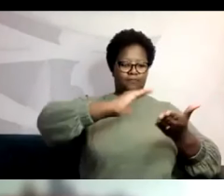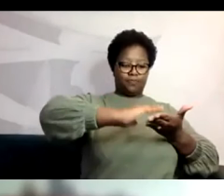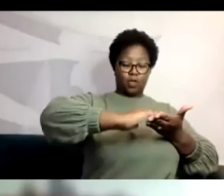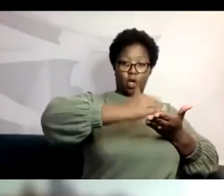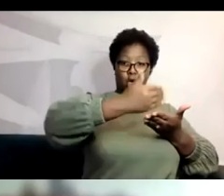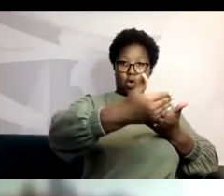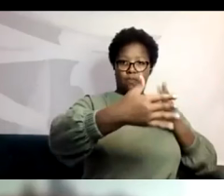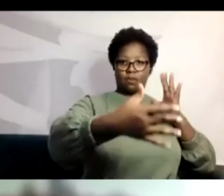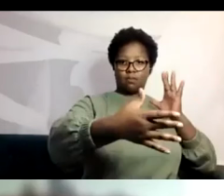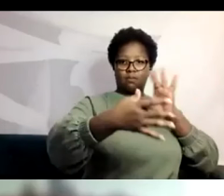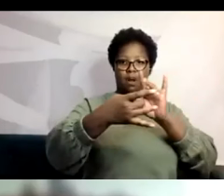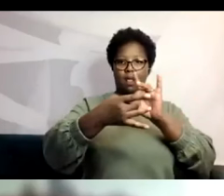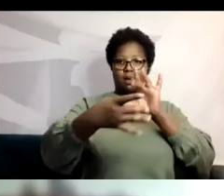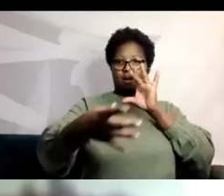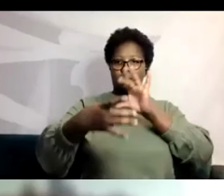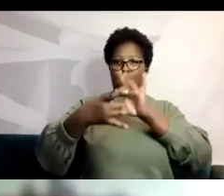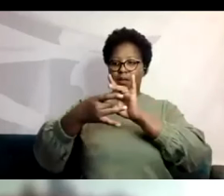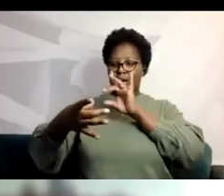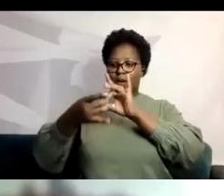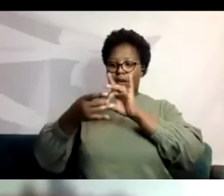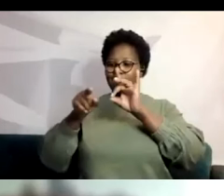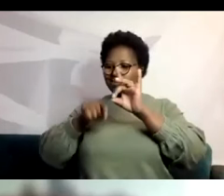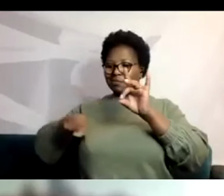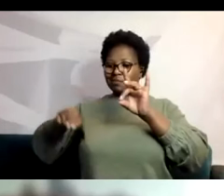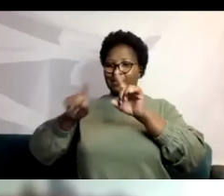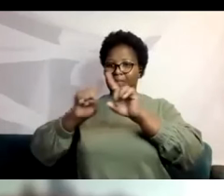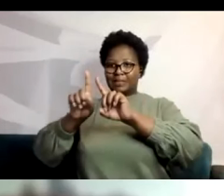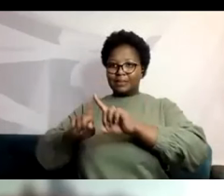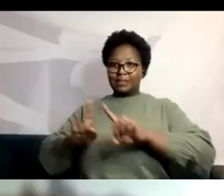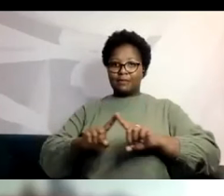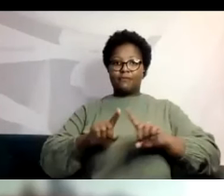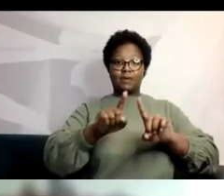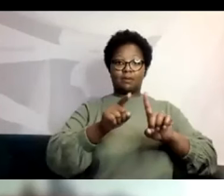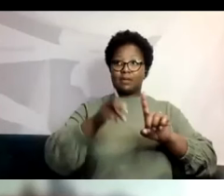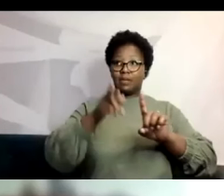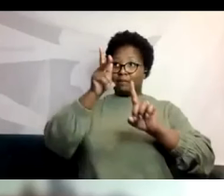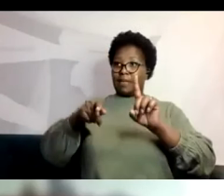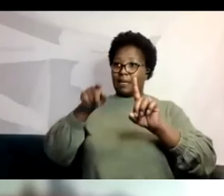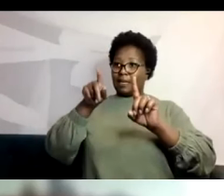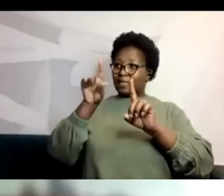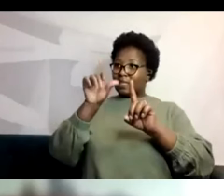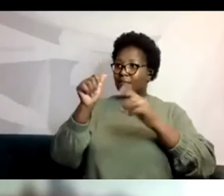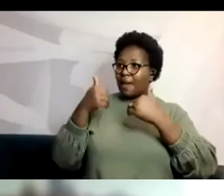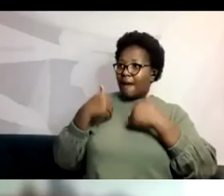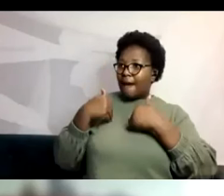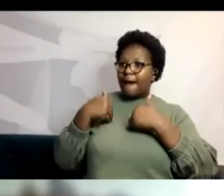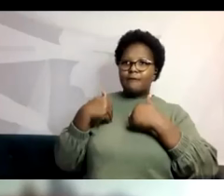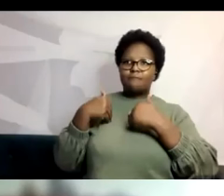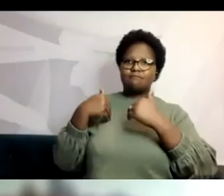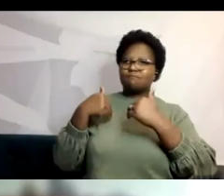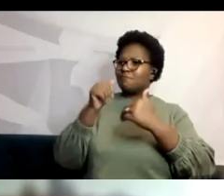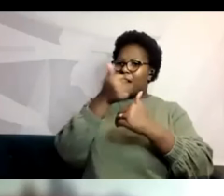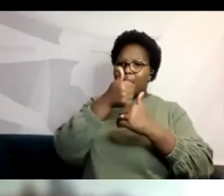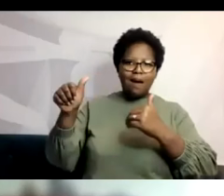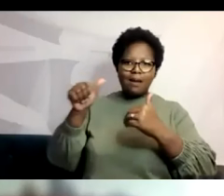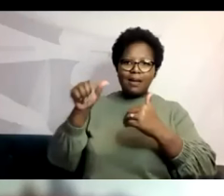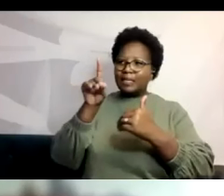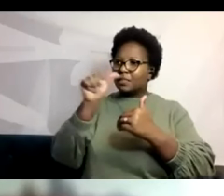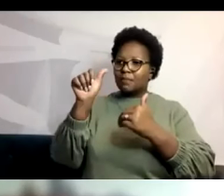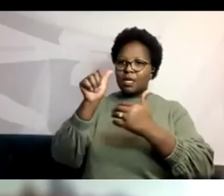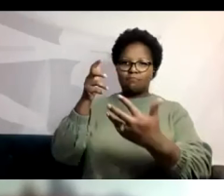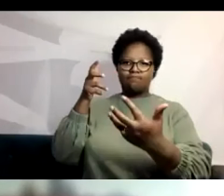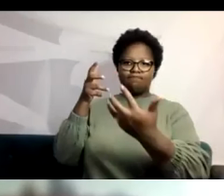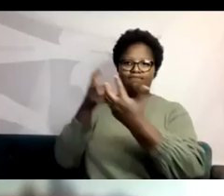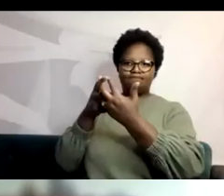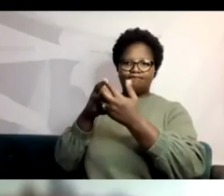to accommodate just about every single type of disability. Our participants